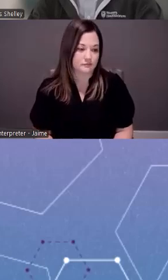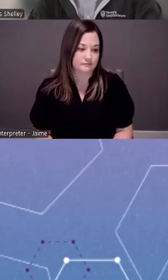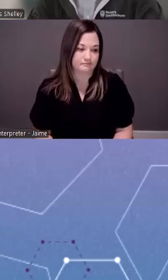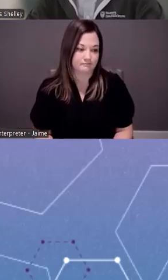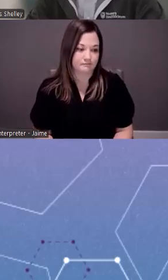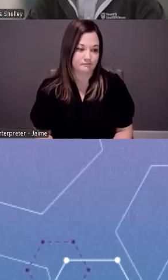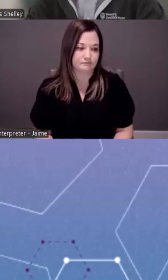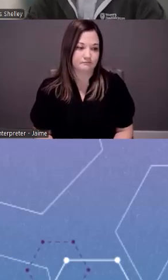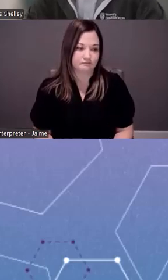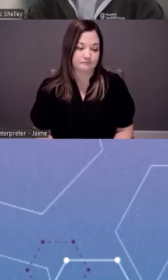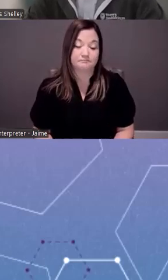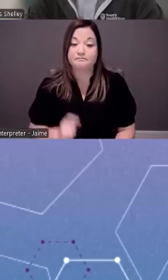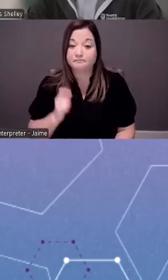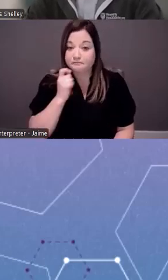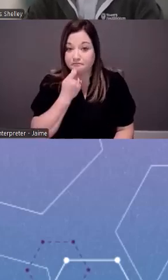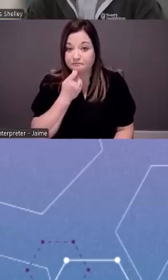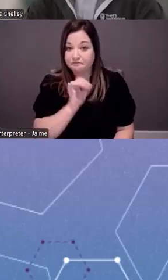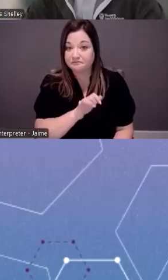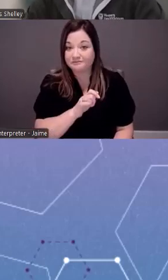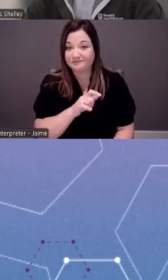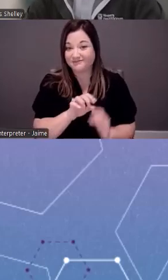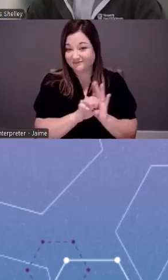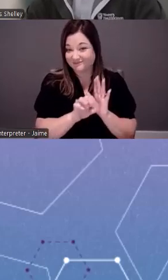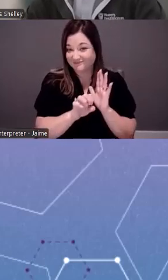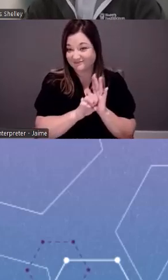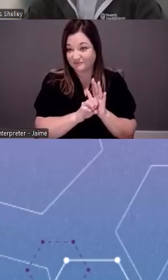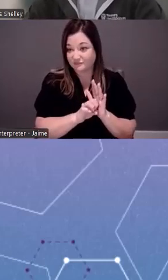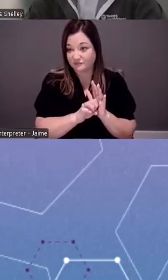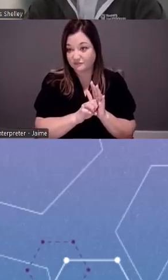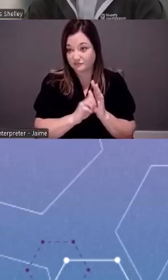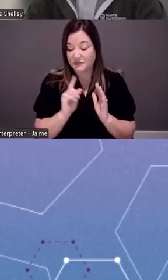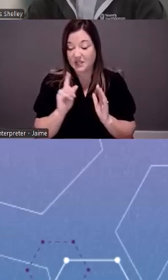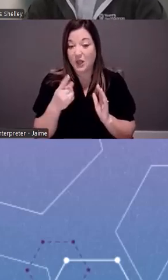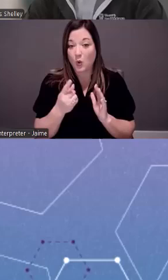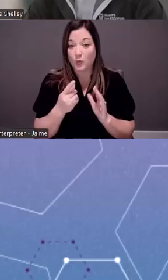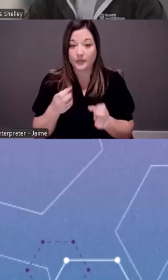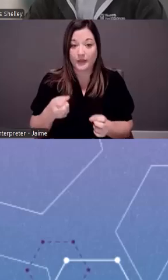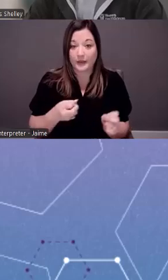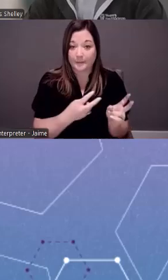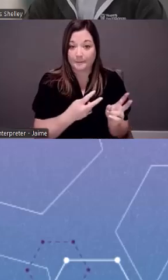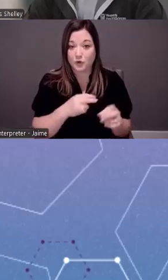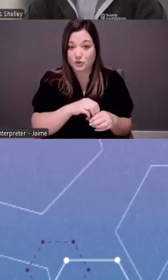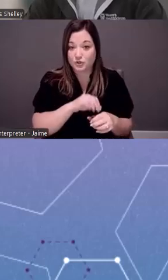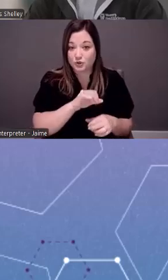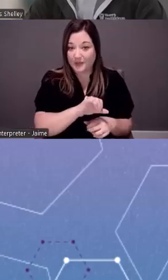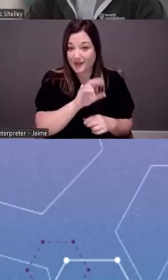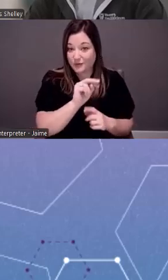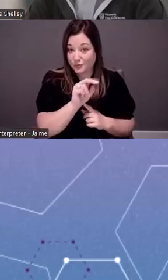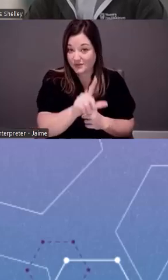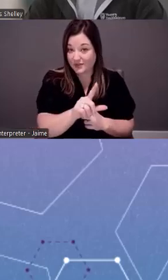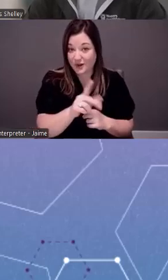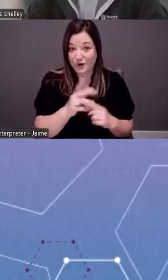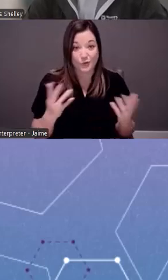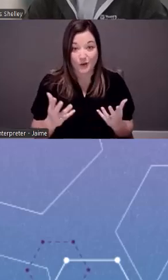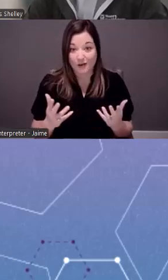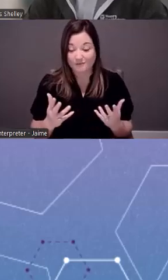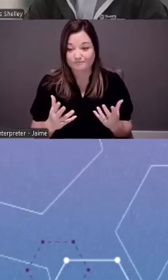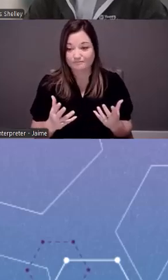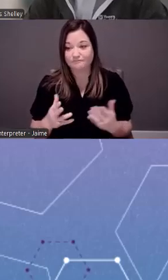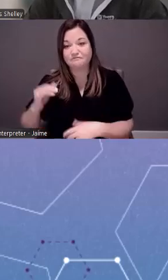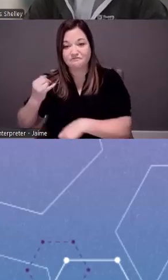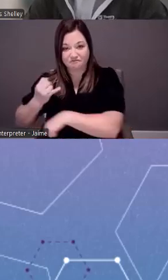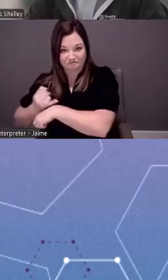So what was kind of cool about that example is that the only input to that newsletter were simply the